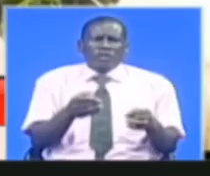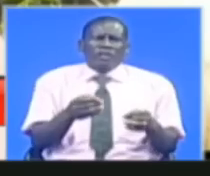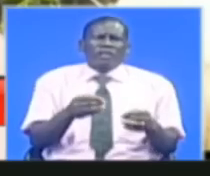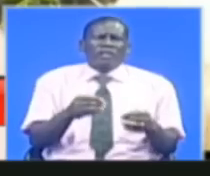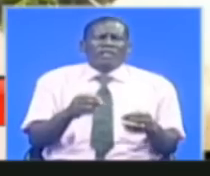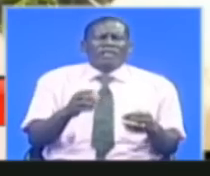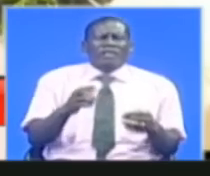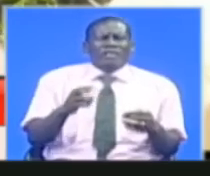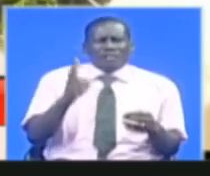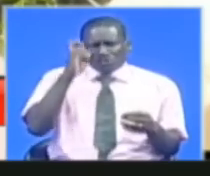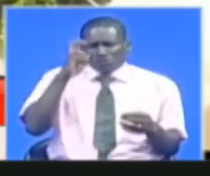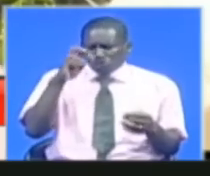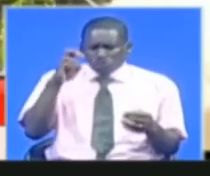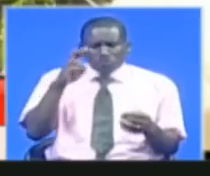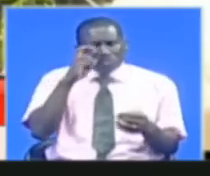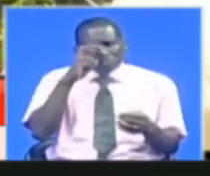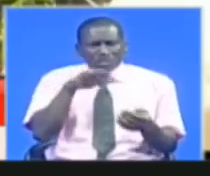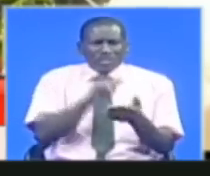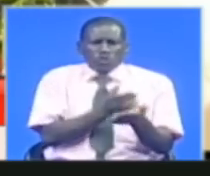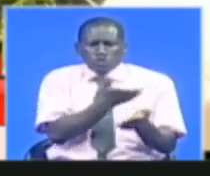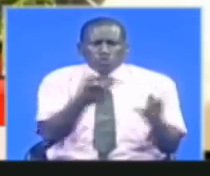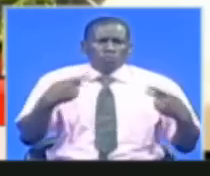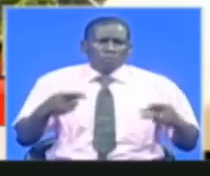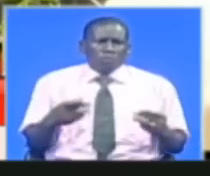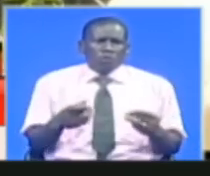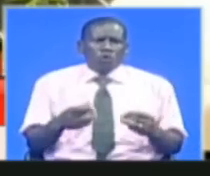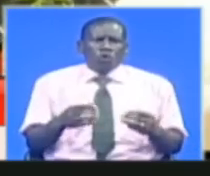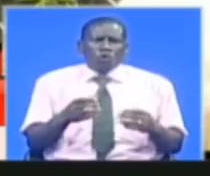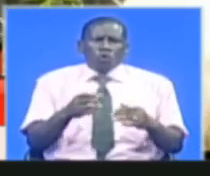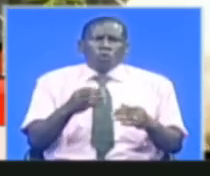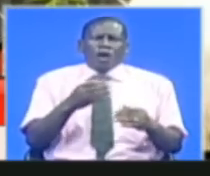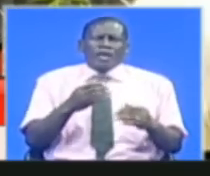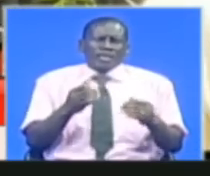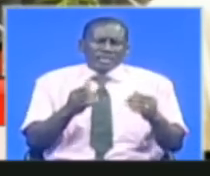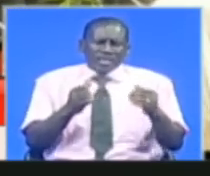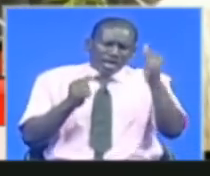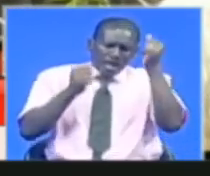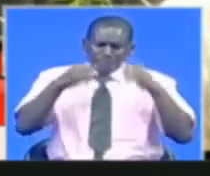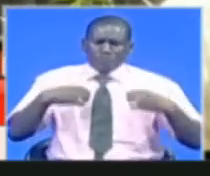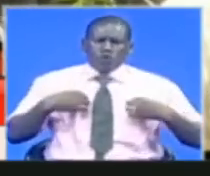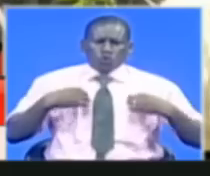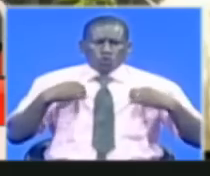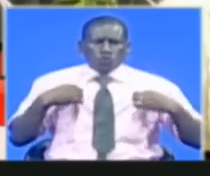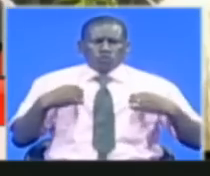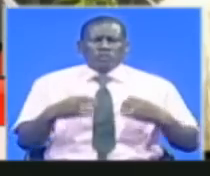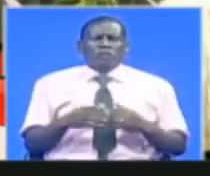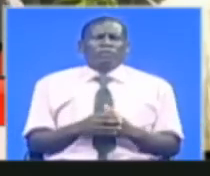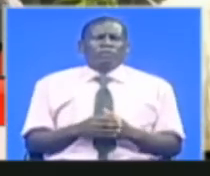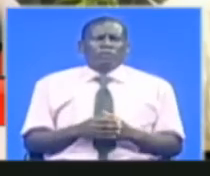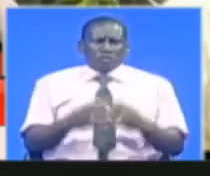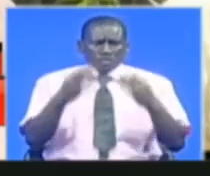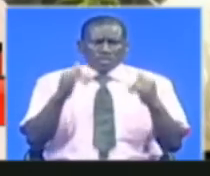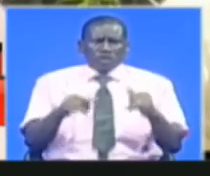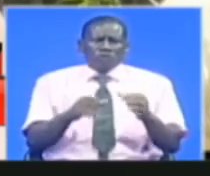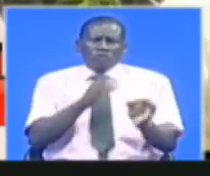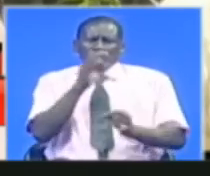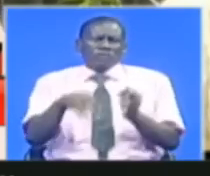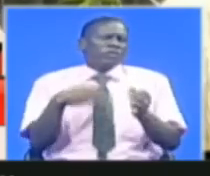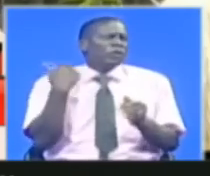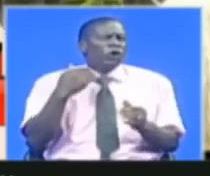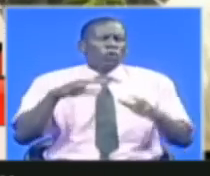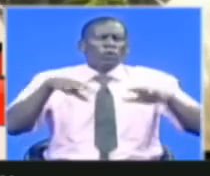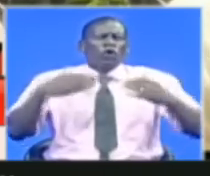the allegation is that these people were actually in military fatigue, you know, with helmets and so on. So whether they were thugs, whether